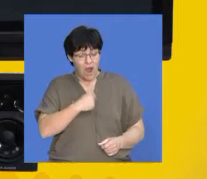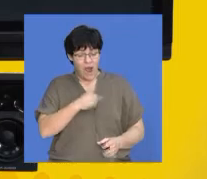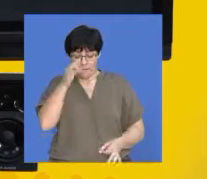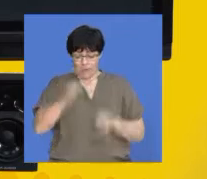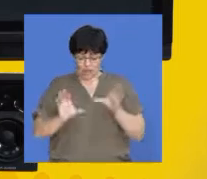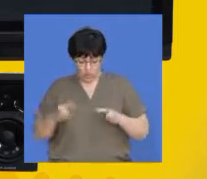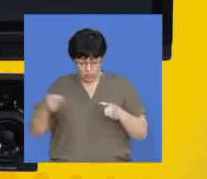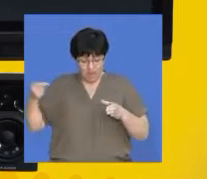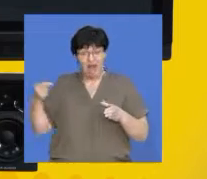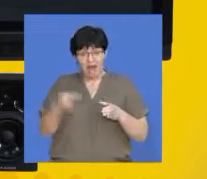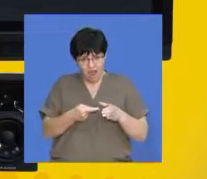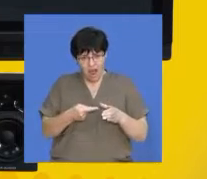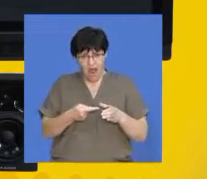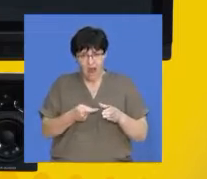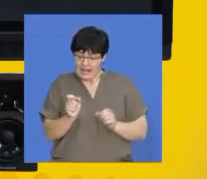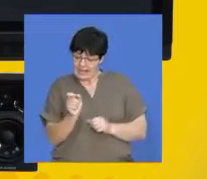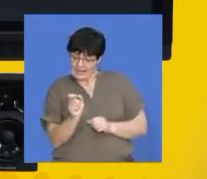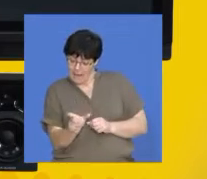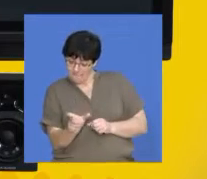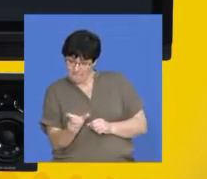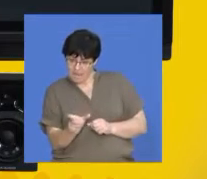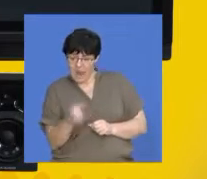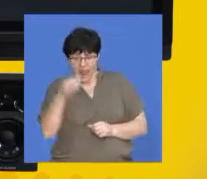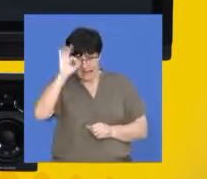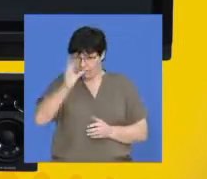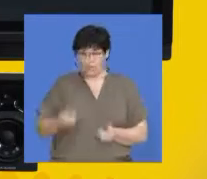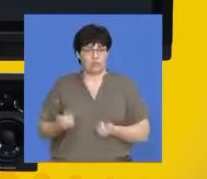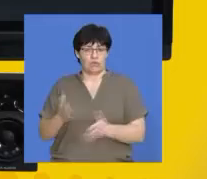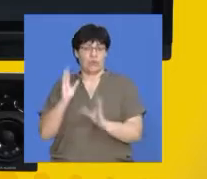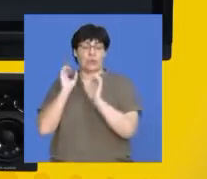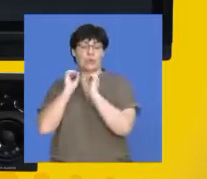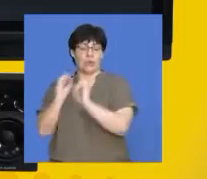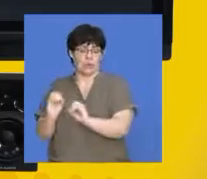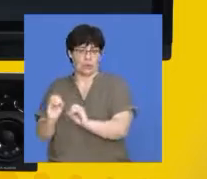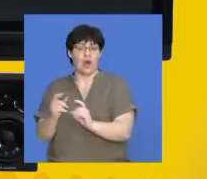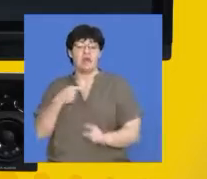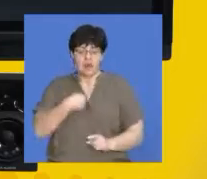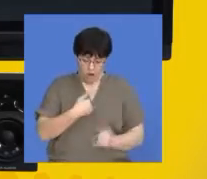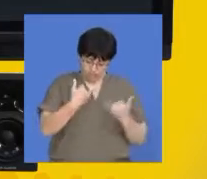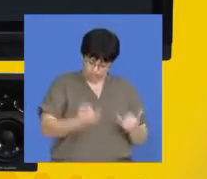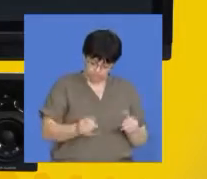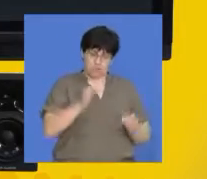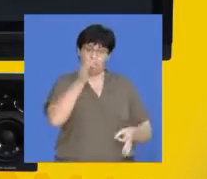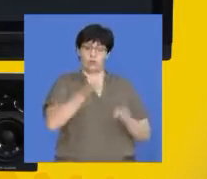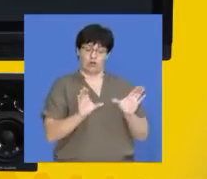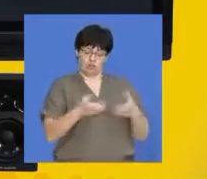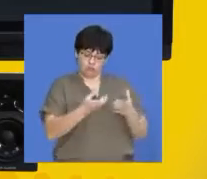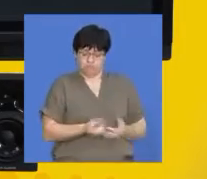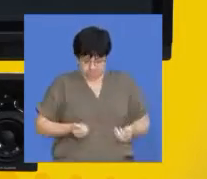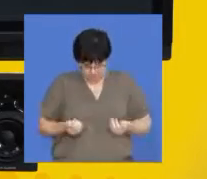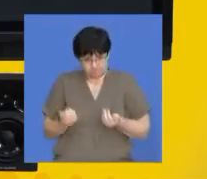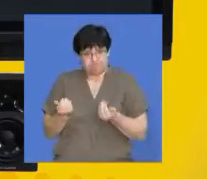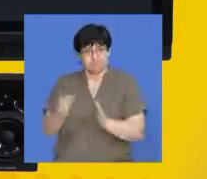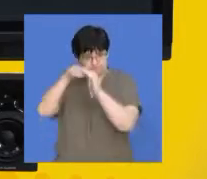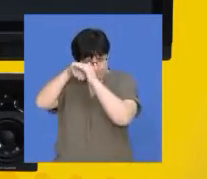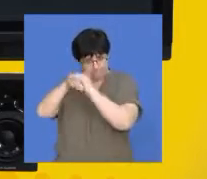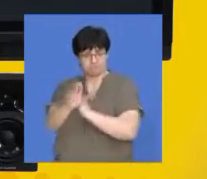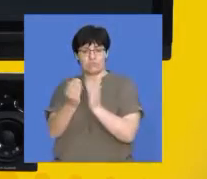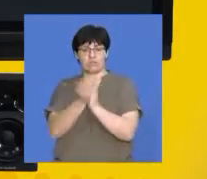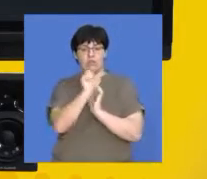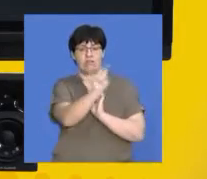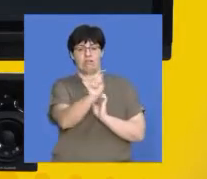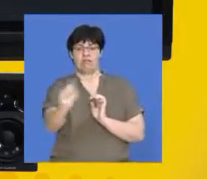Party sort of filled that gap because the government was not providing the food, so they went into the schools and